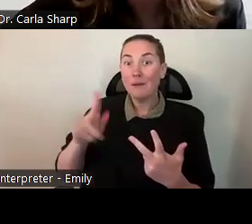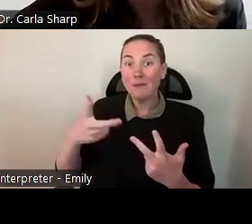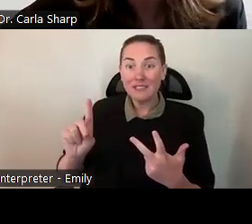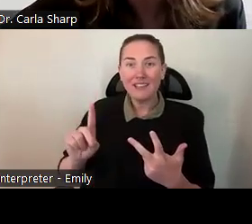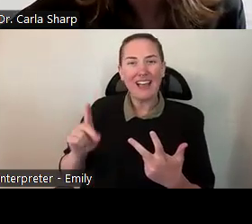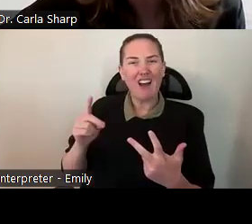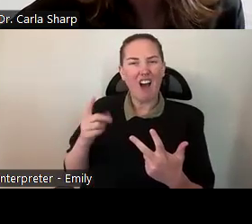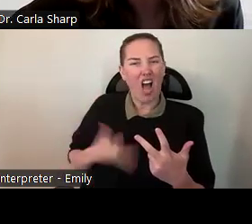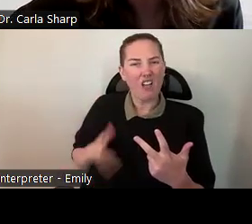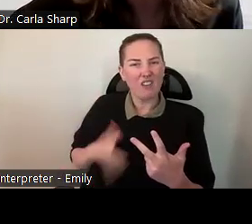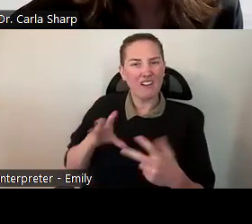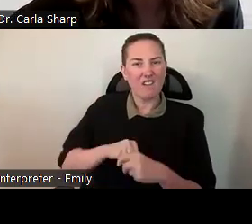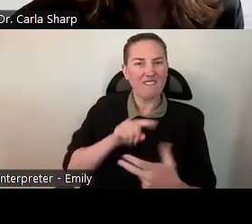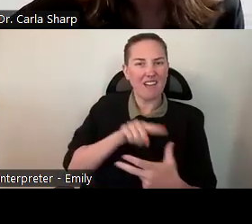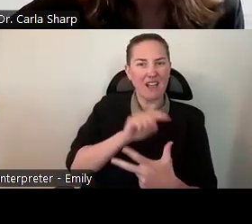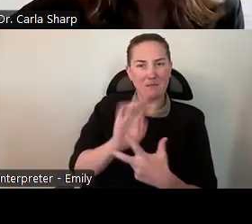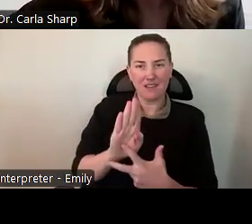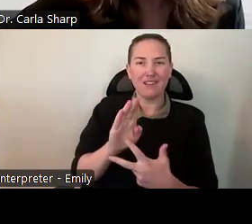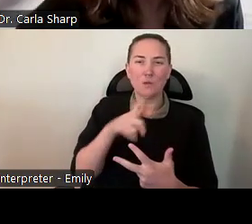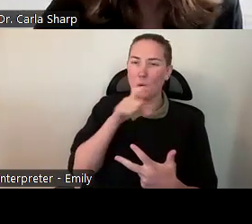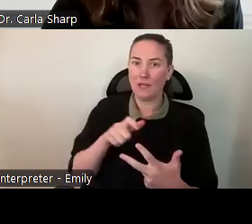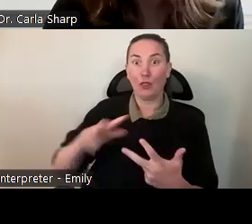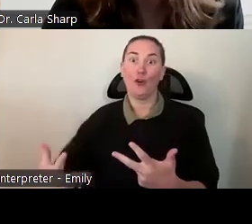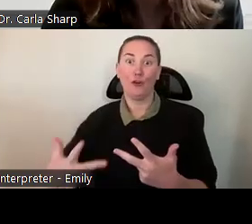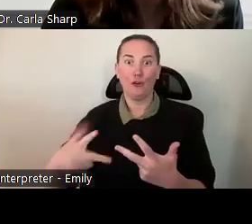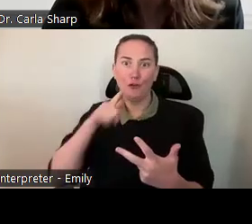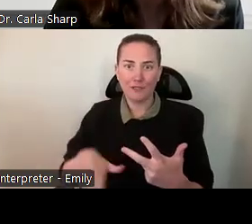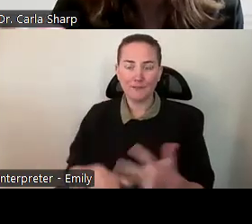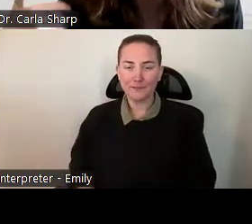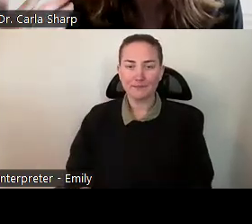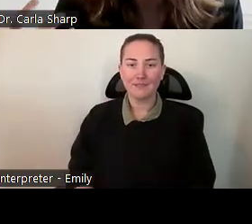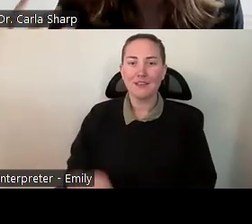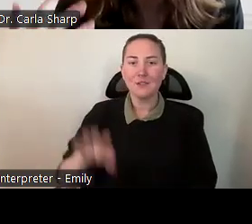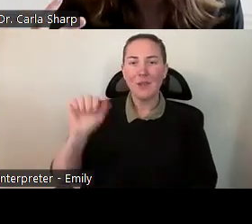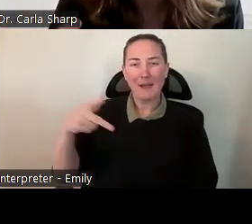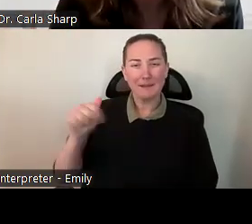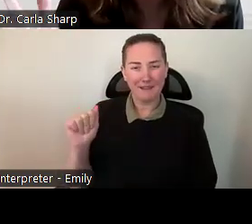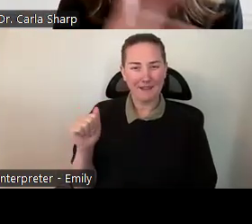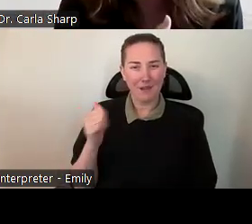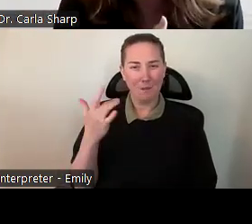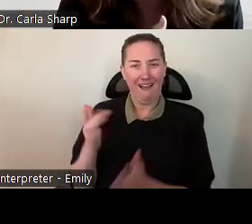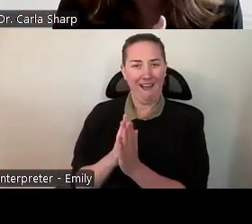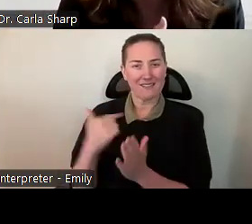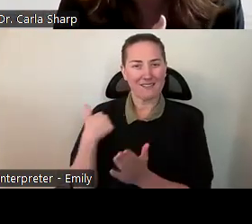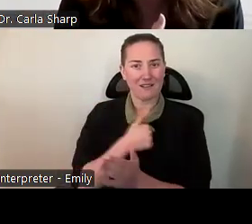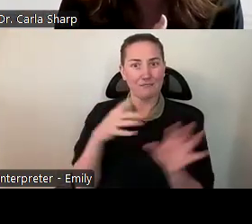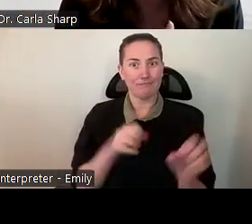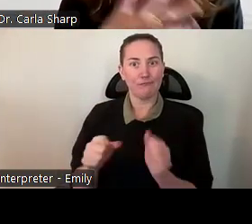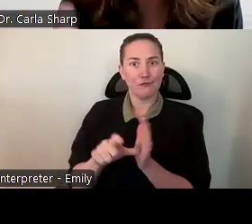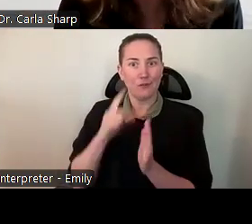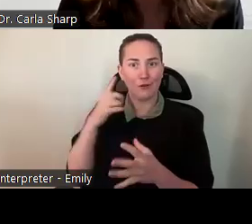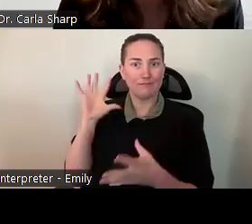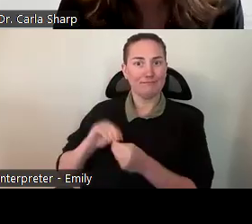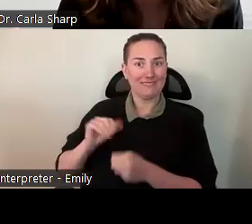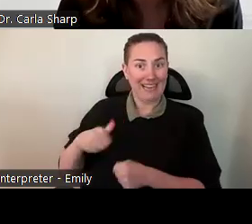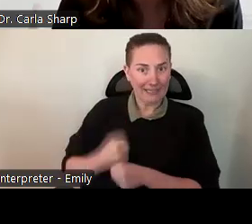already covered in criterion A and criterion B. Now, why did the American Psychiatric Association ask us to do a review of the last 10 years and